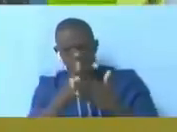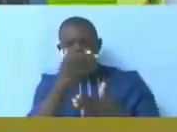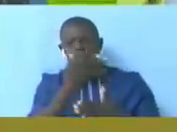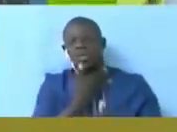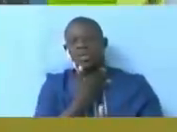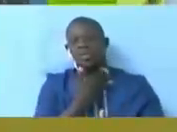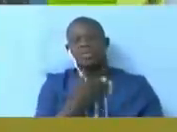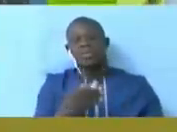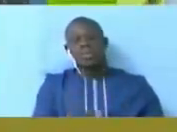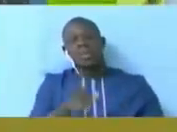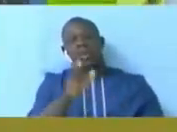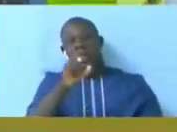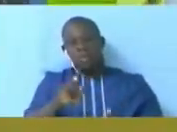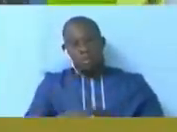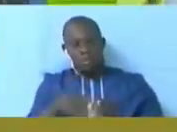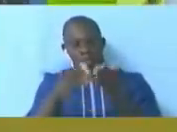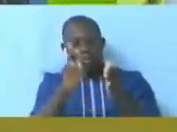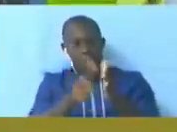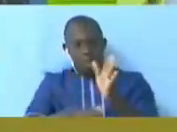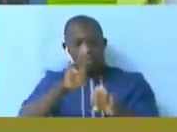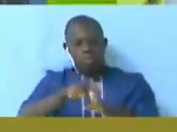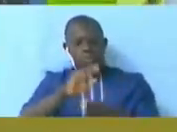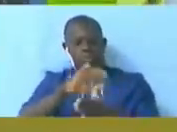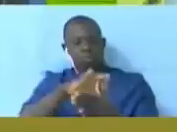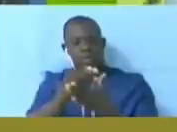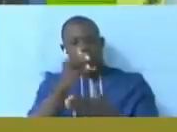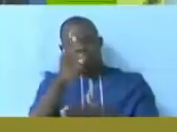he will bring you results within